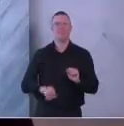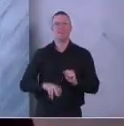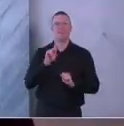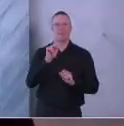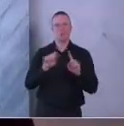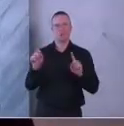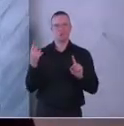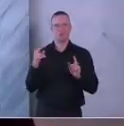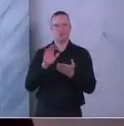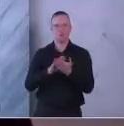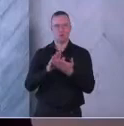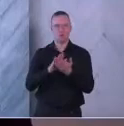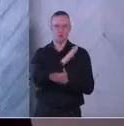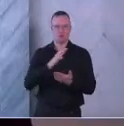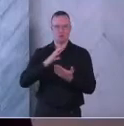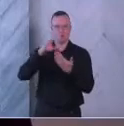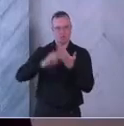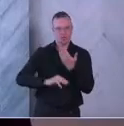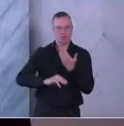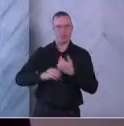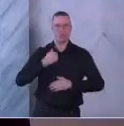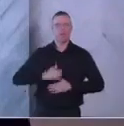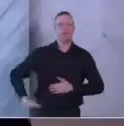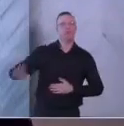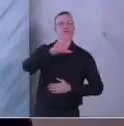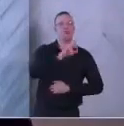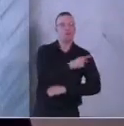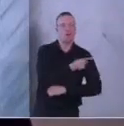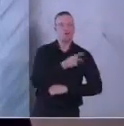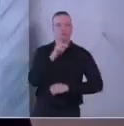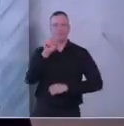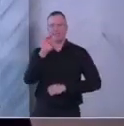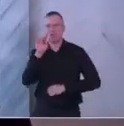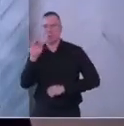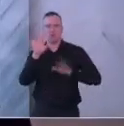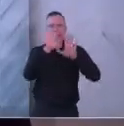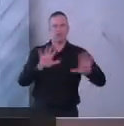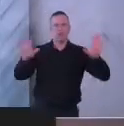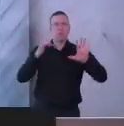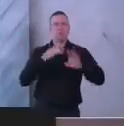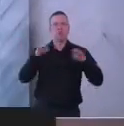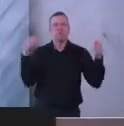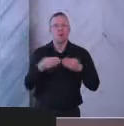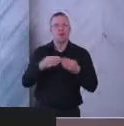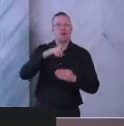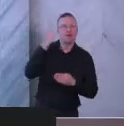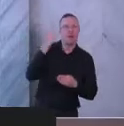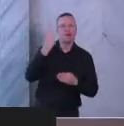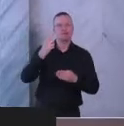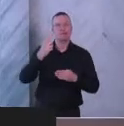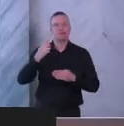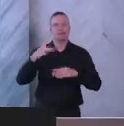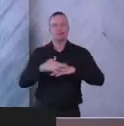K-12 school curriculum in Canada's provinces and territories pay very little attention to Black and Indigenous